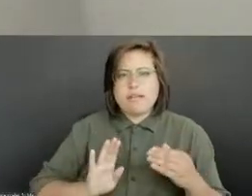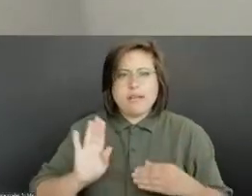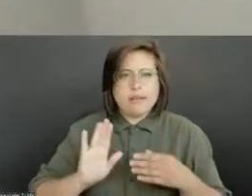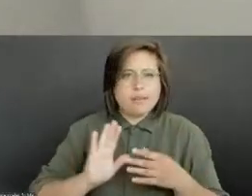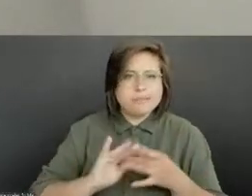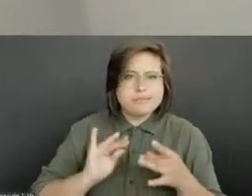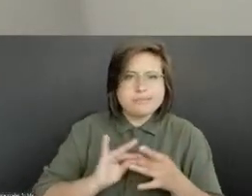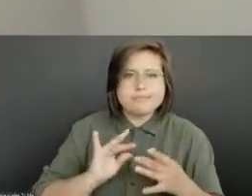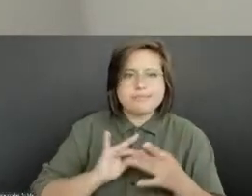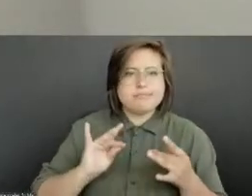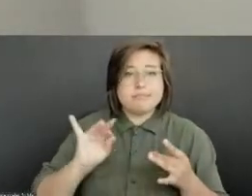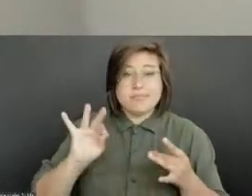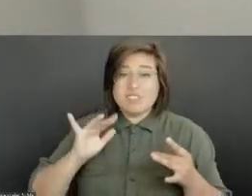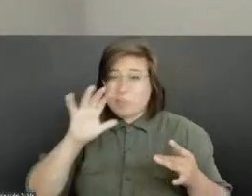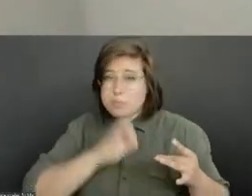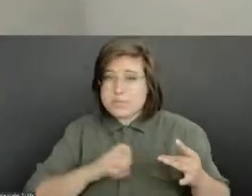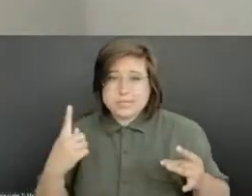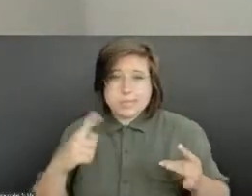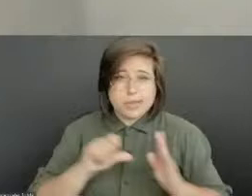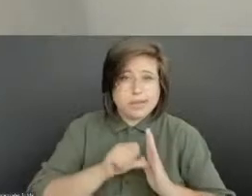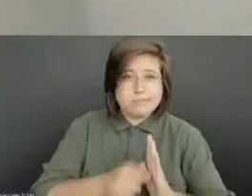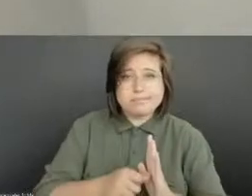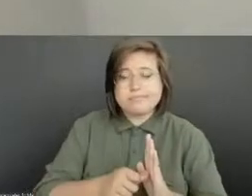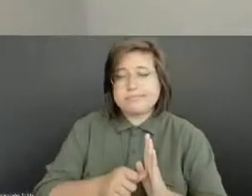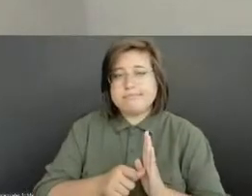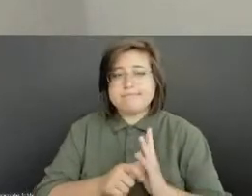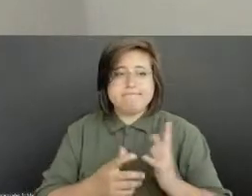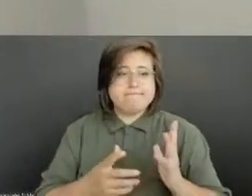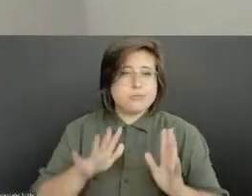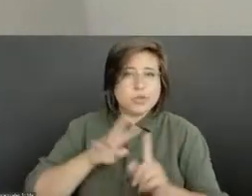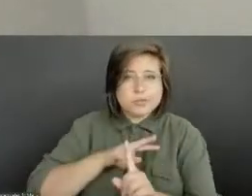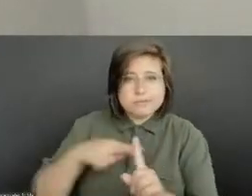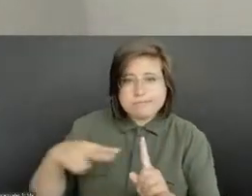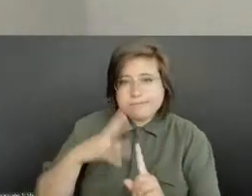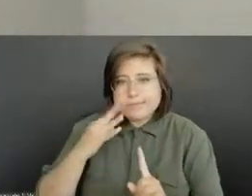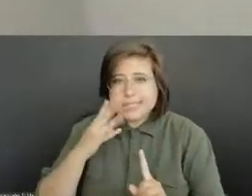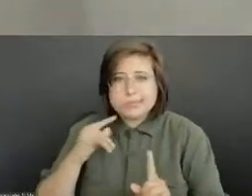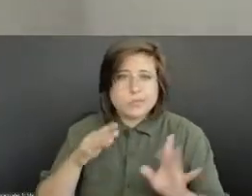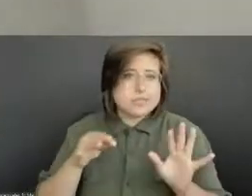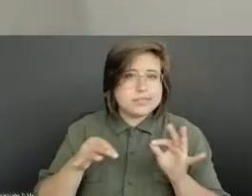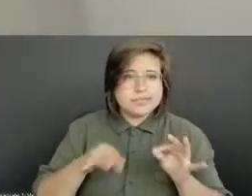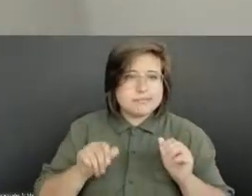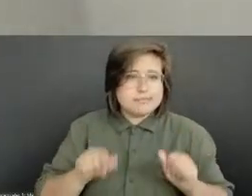emphasize anything I missed and share their perspectives. Thank you.